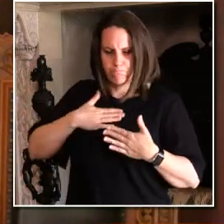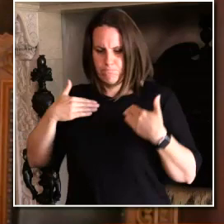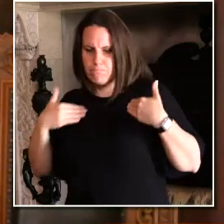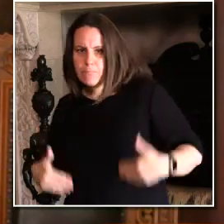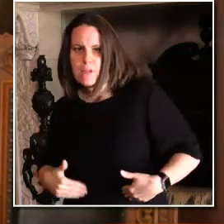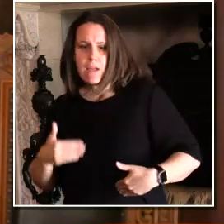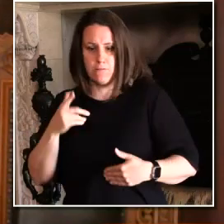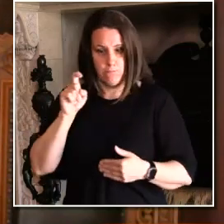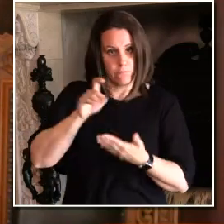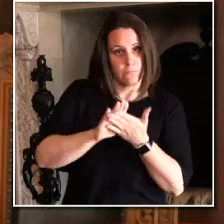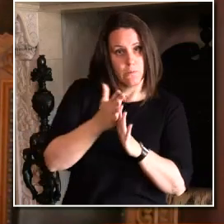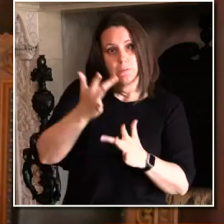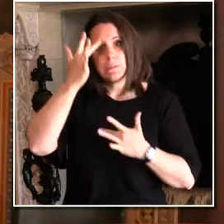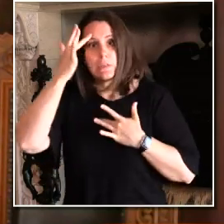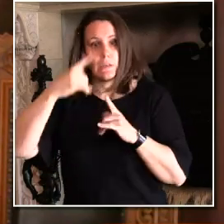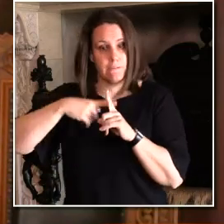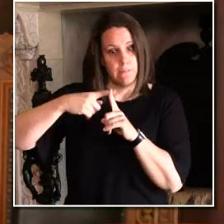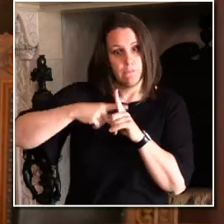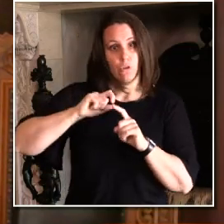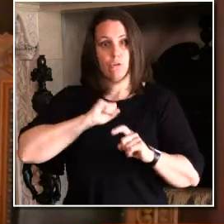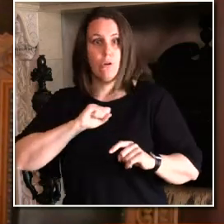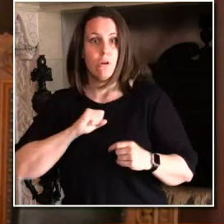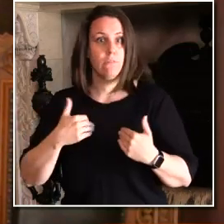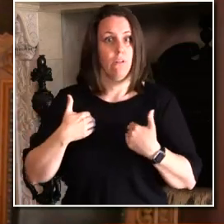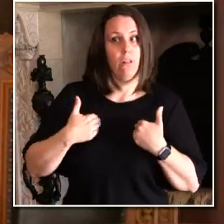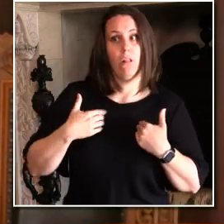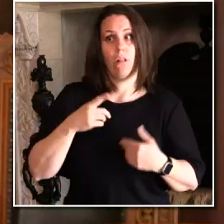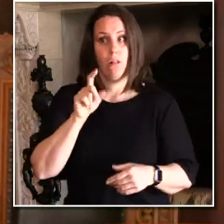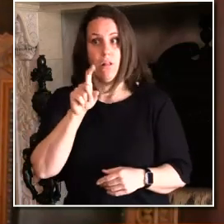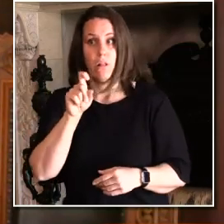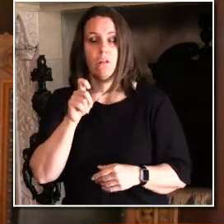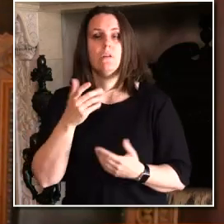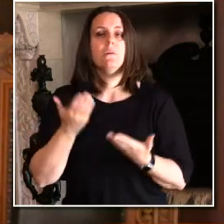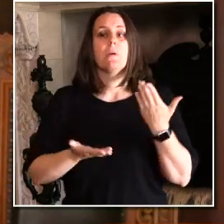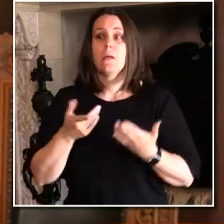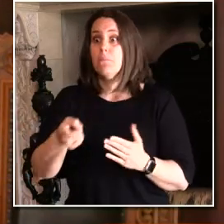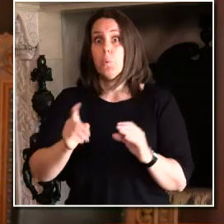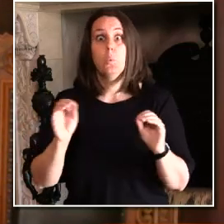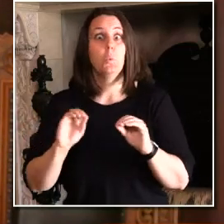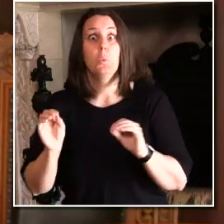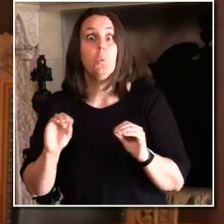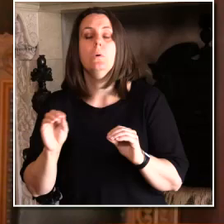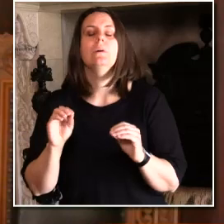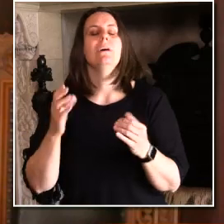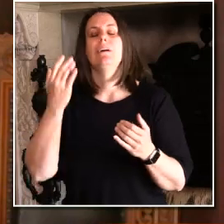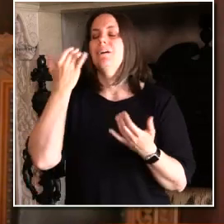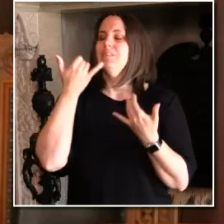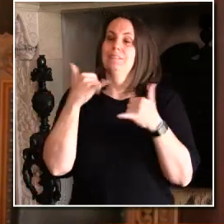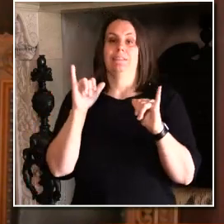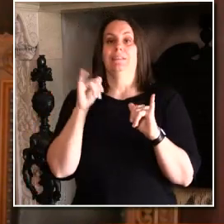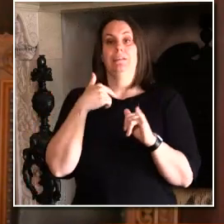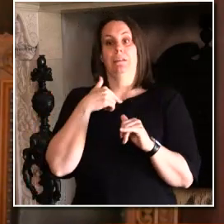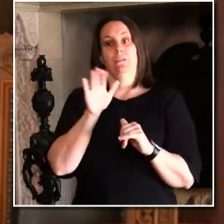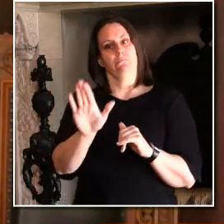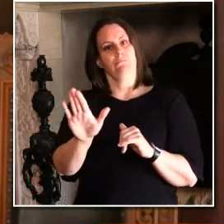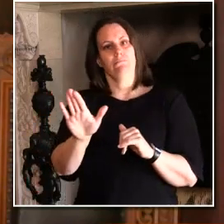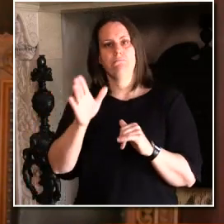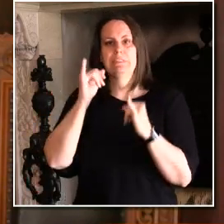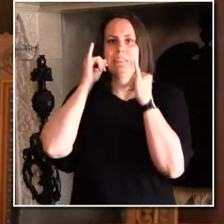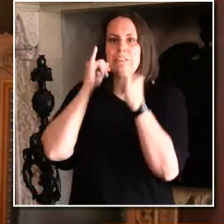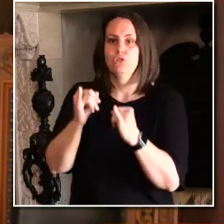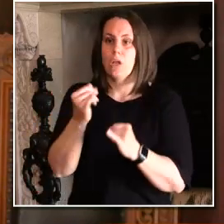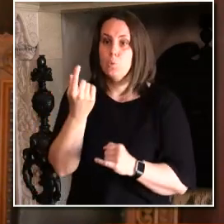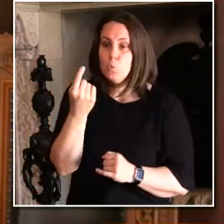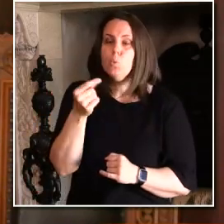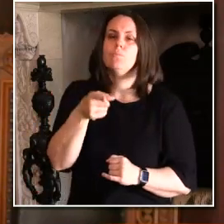they talk to them about the need to follow up with their healthcare provider and have potentially a COVID-19 test. And then they also talk to